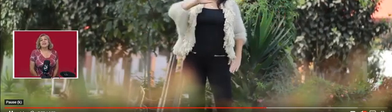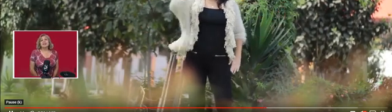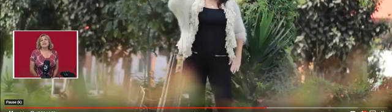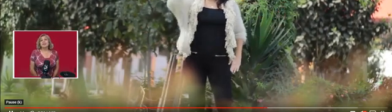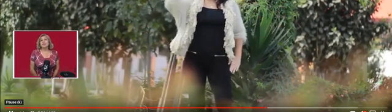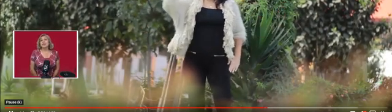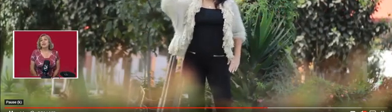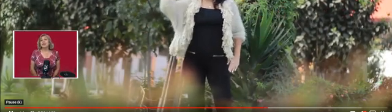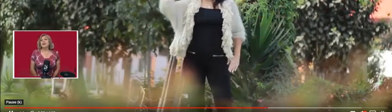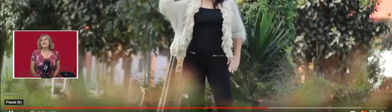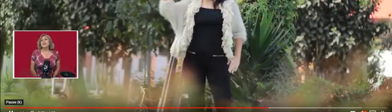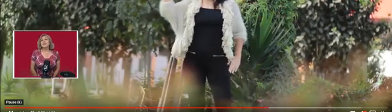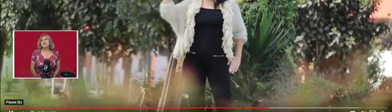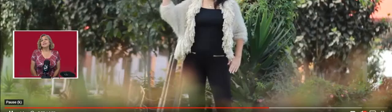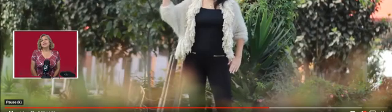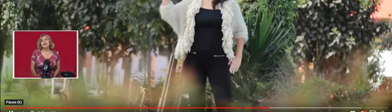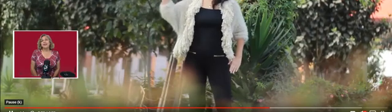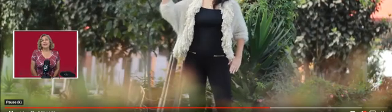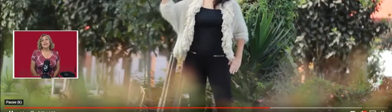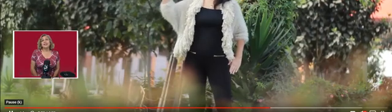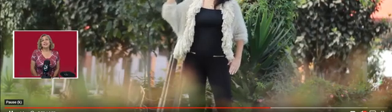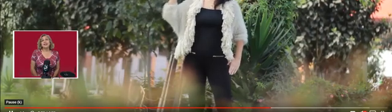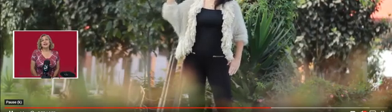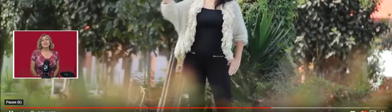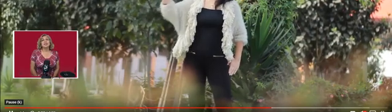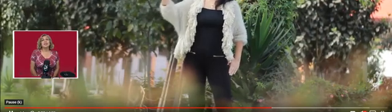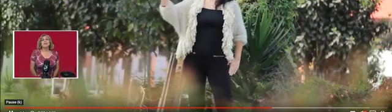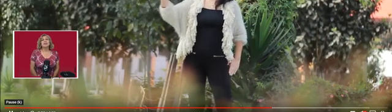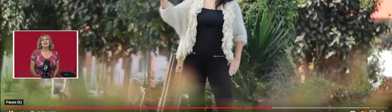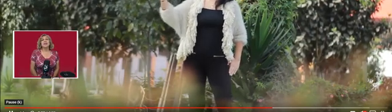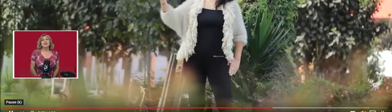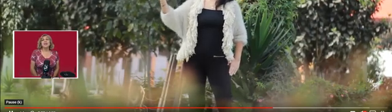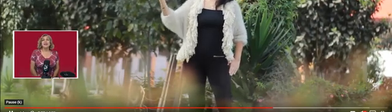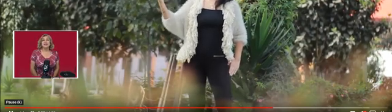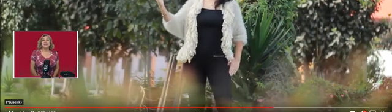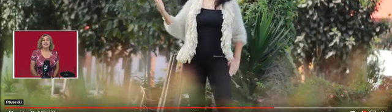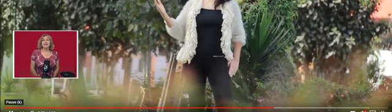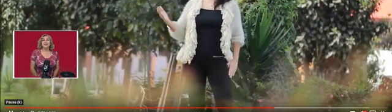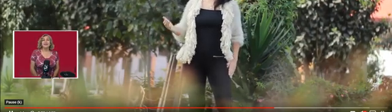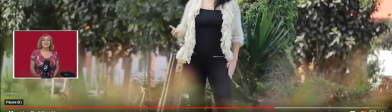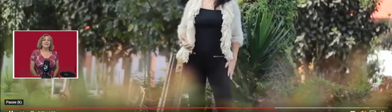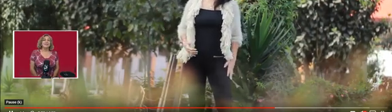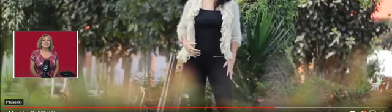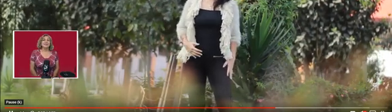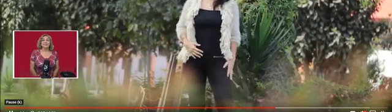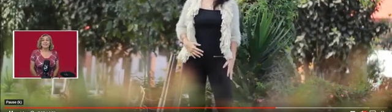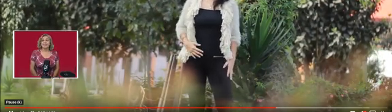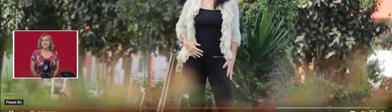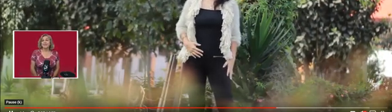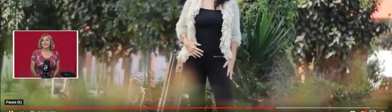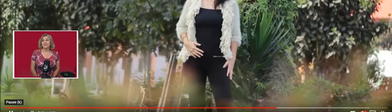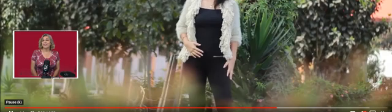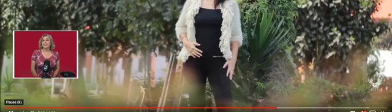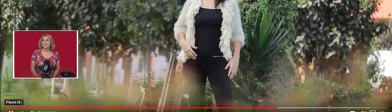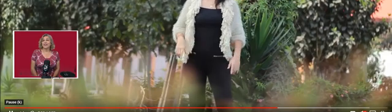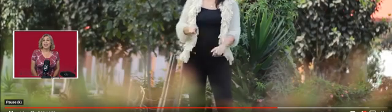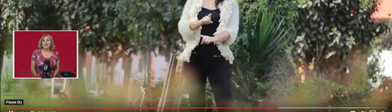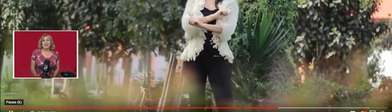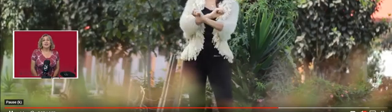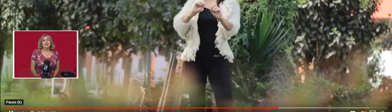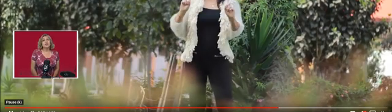no puedo yo verificar, but I cannot verify it. pero si es como salió But en if it los is medios, the way it was in the media, un abogado that